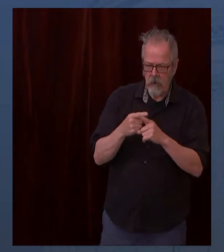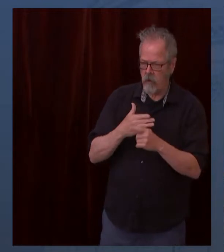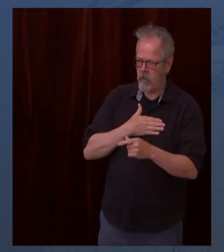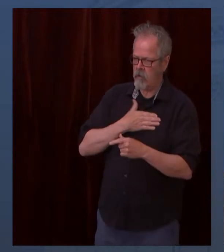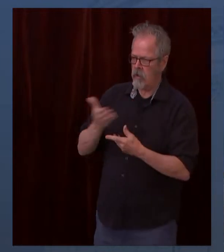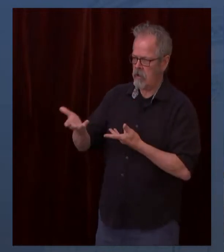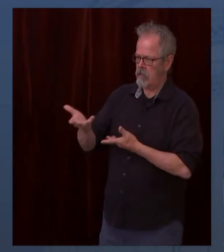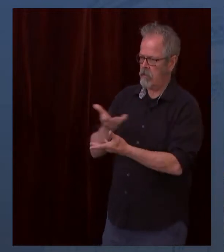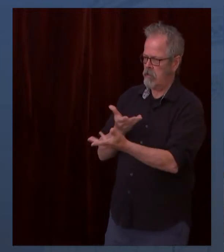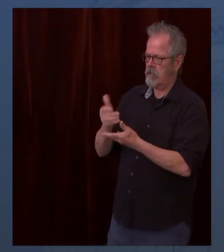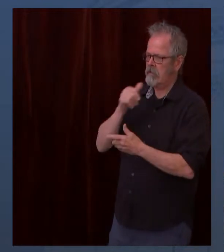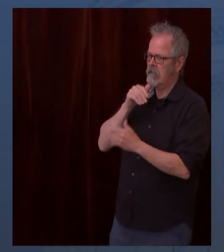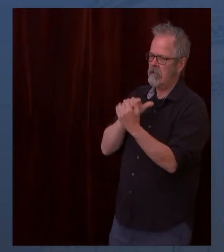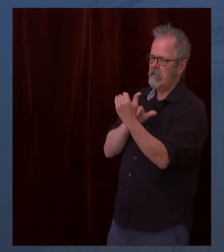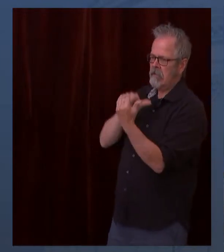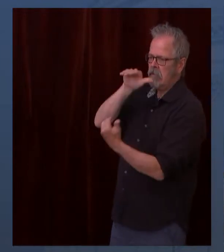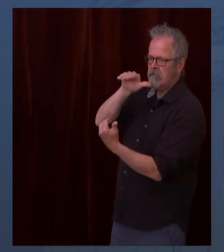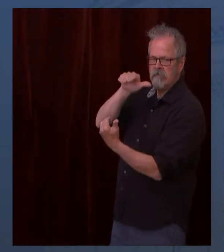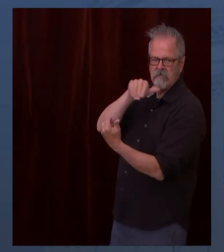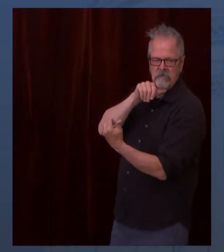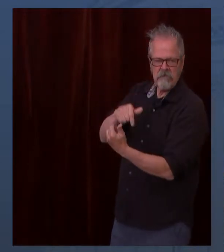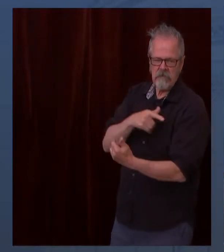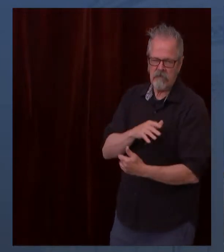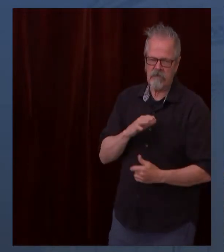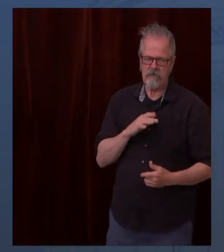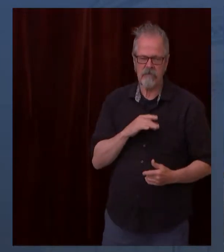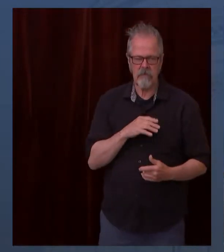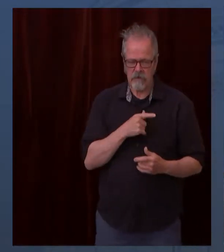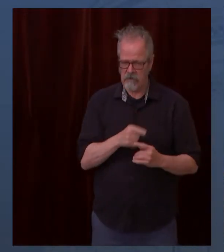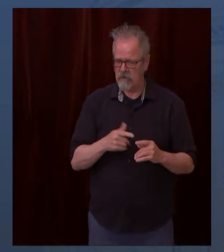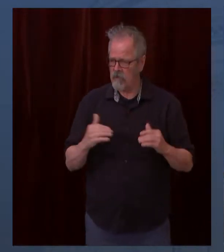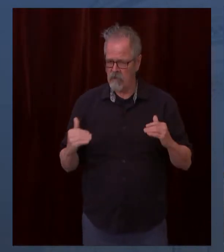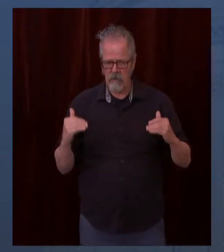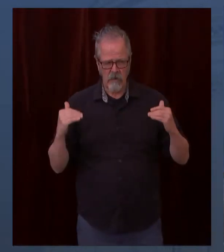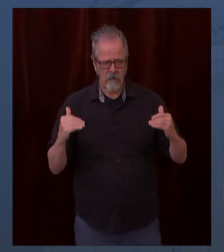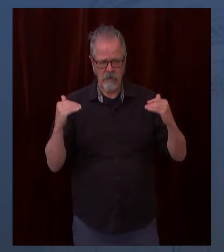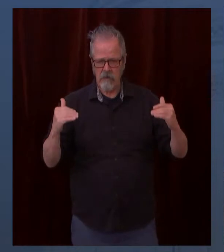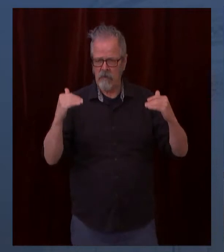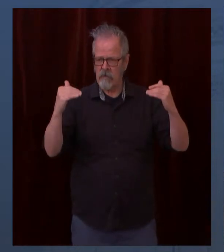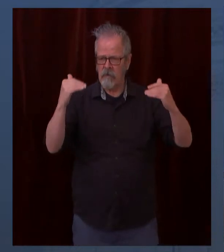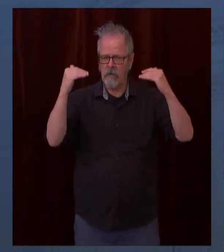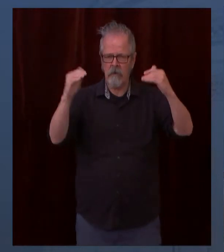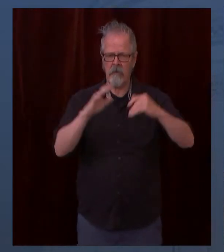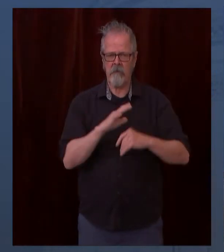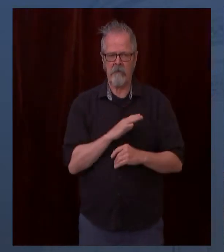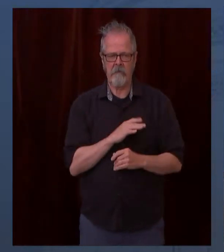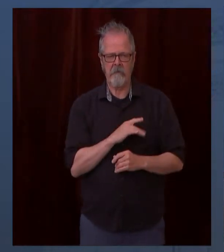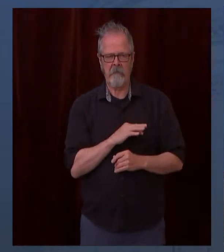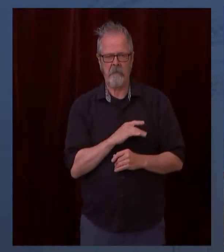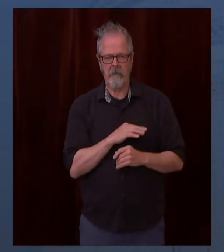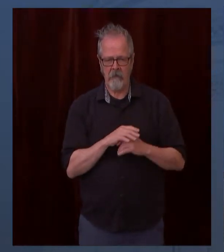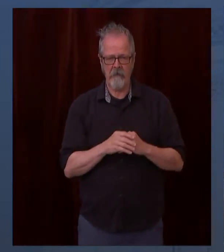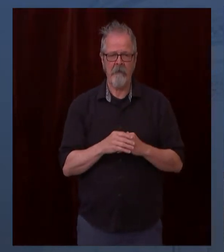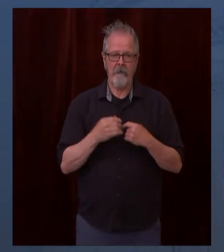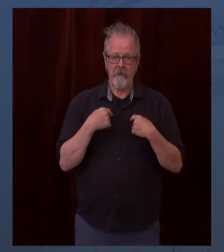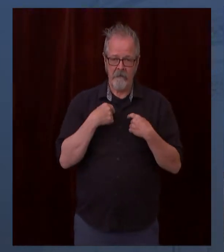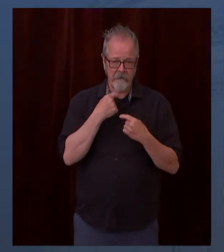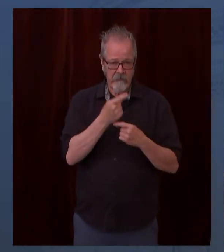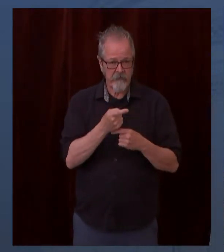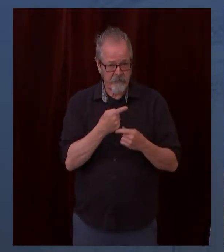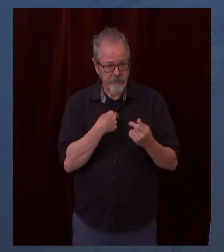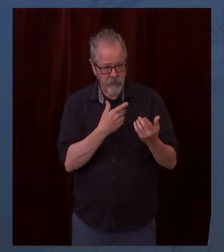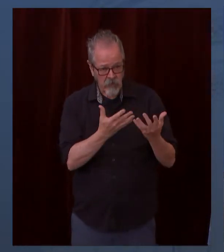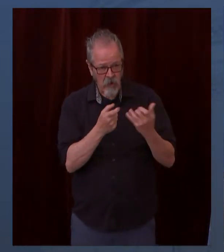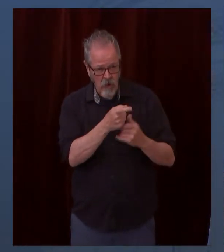is to continue our work to improve the medical care delivery system in our Department of Corrections, to continue